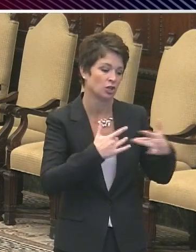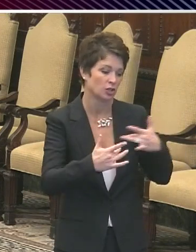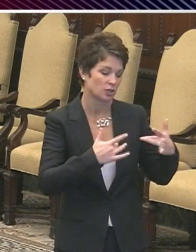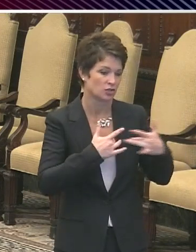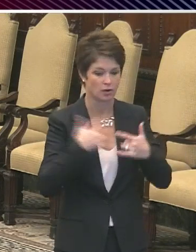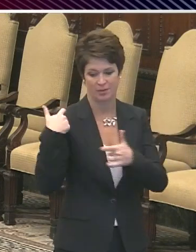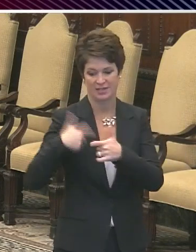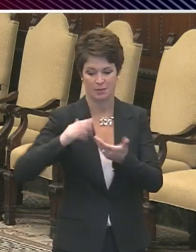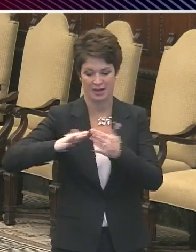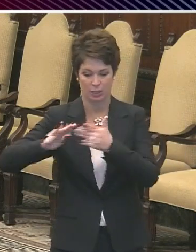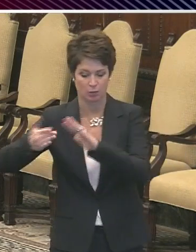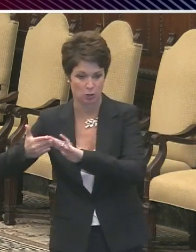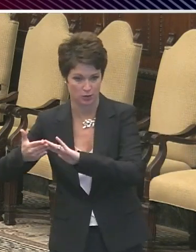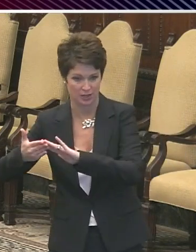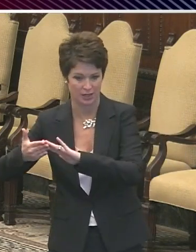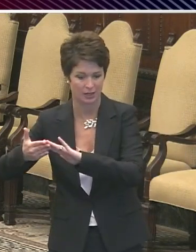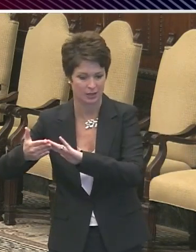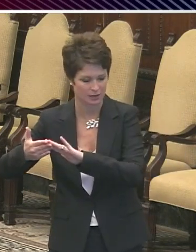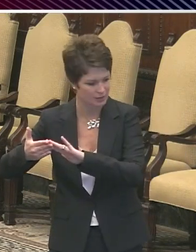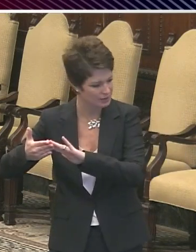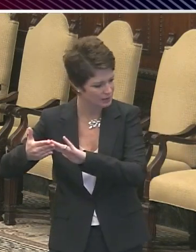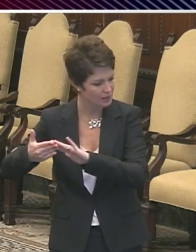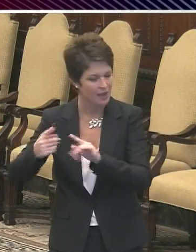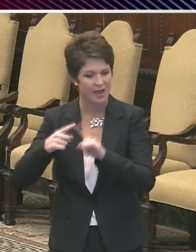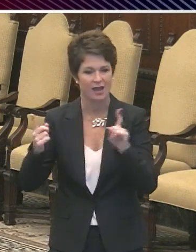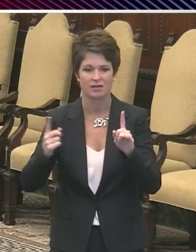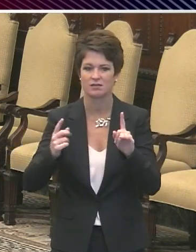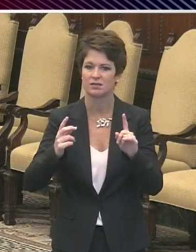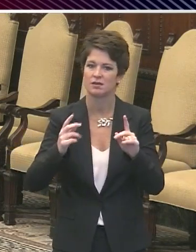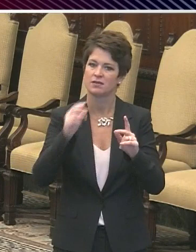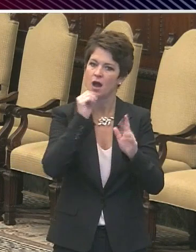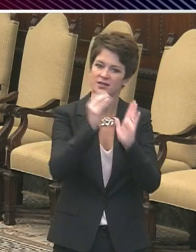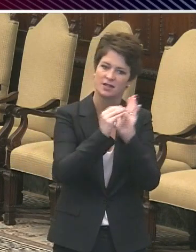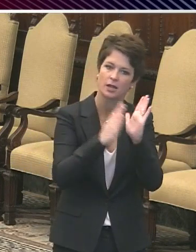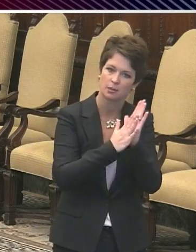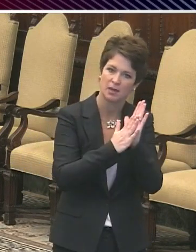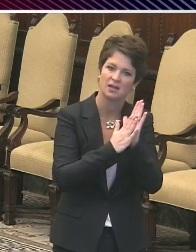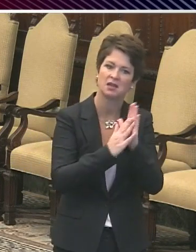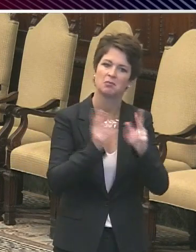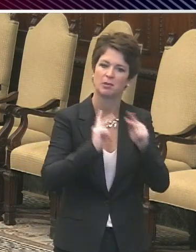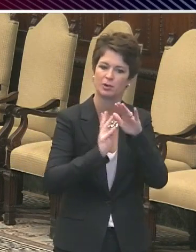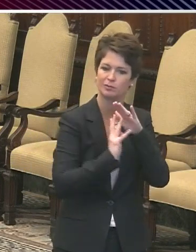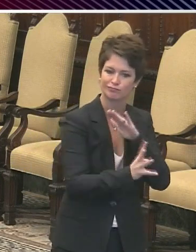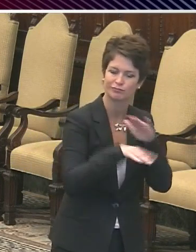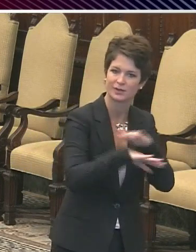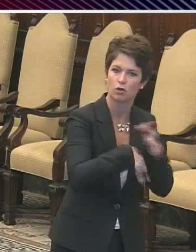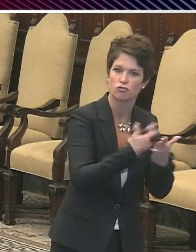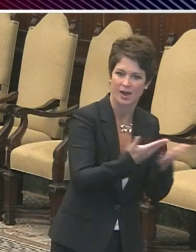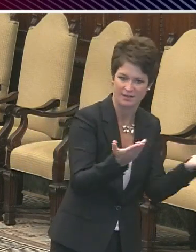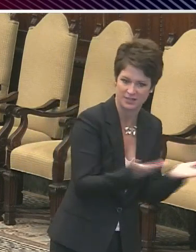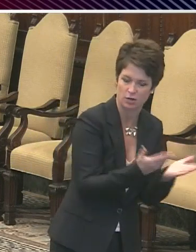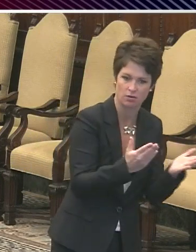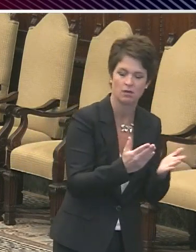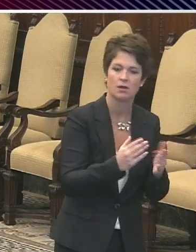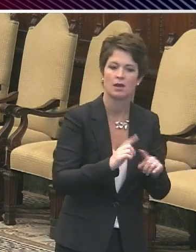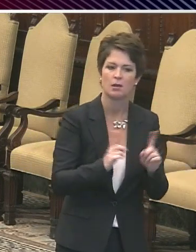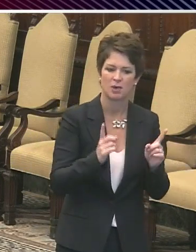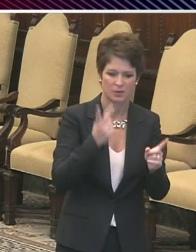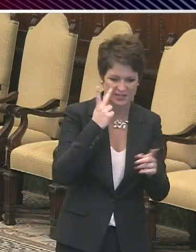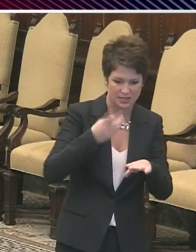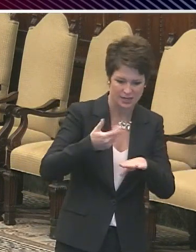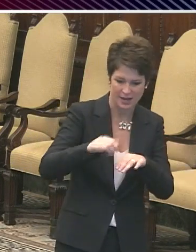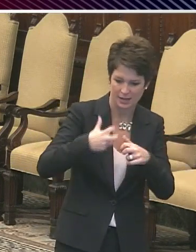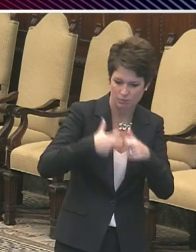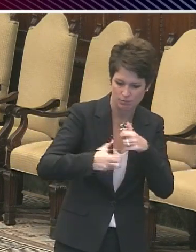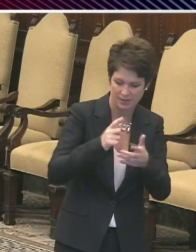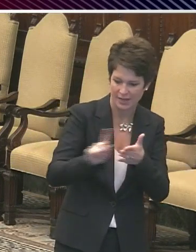the Hispanic community, more specifically the undocumented community. And my question has to deal with the funds that were requested from Congress last week. Were they given,